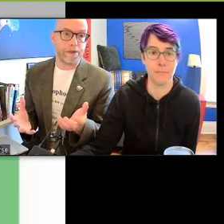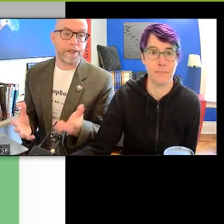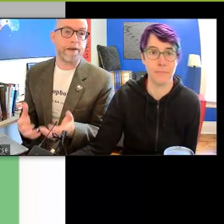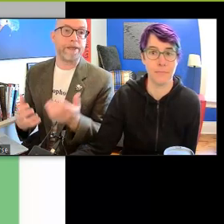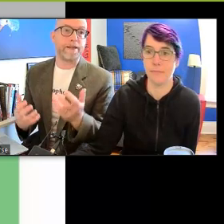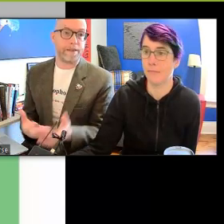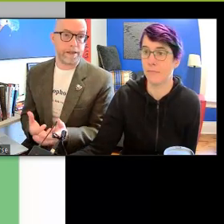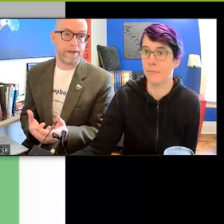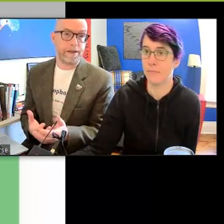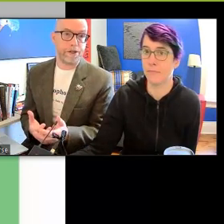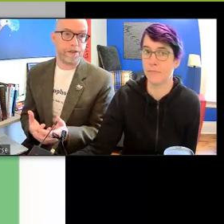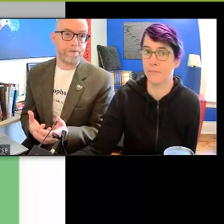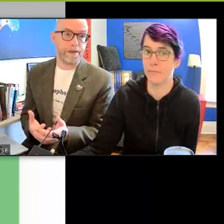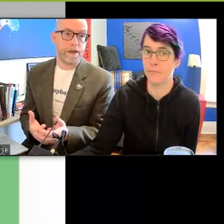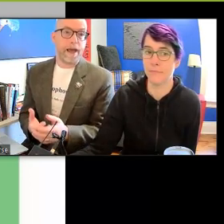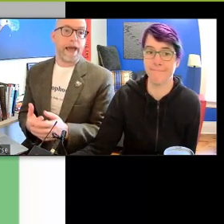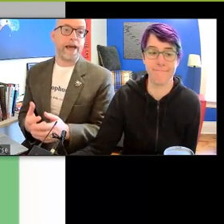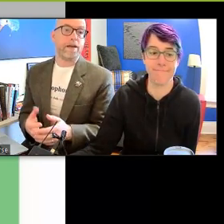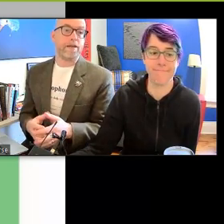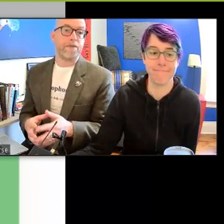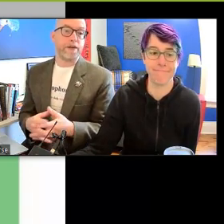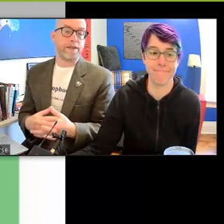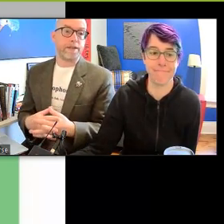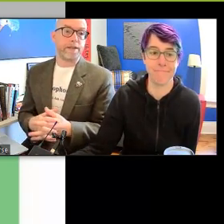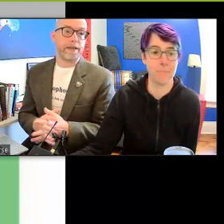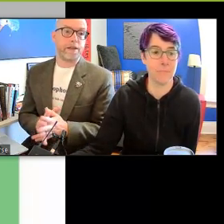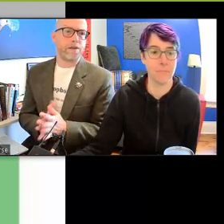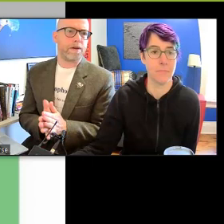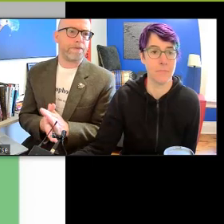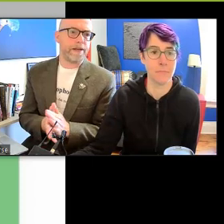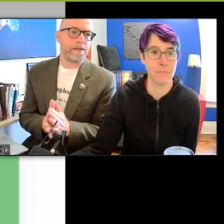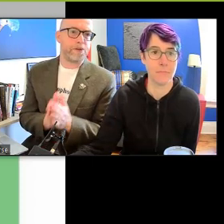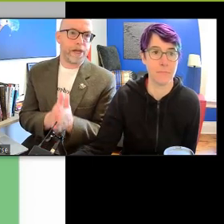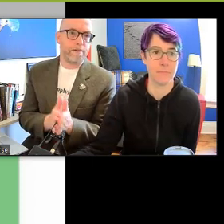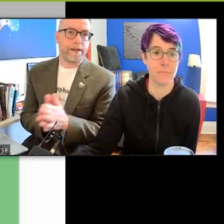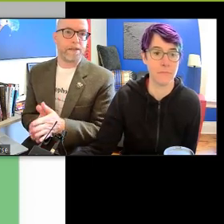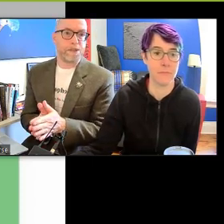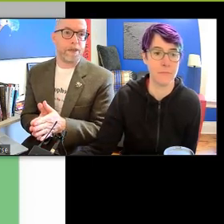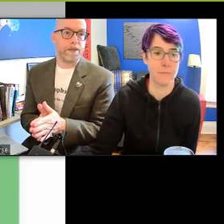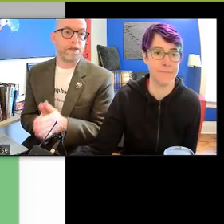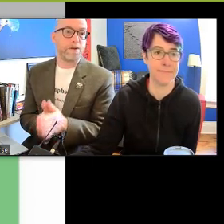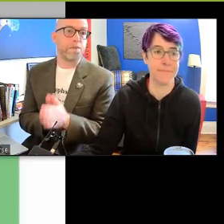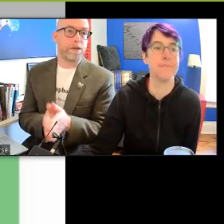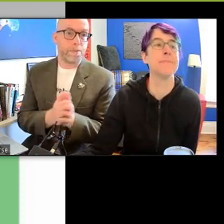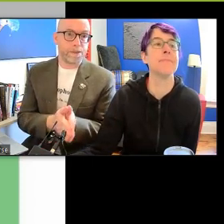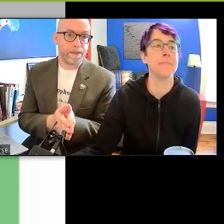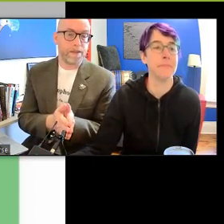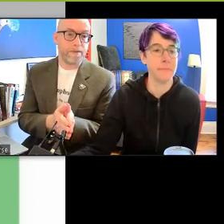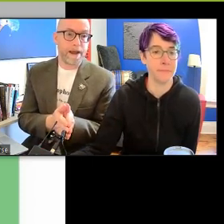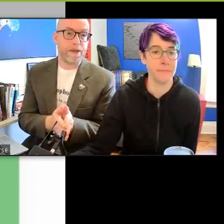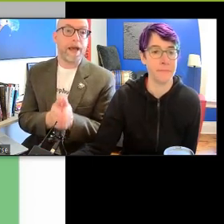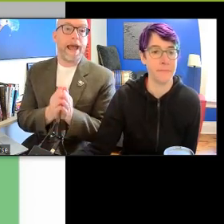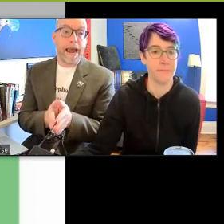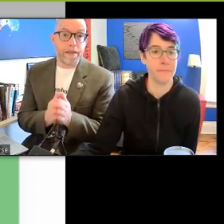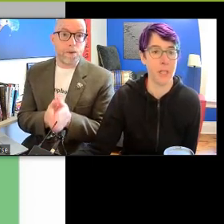the diversity of the extinct lineages. And for instance, it's also conflating some genera and some species. So there's multiple species